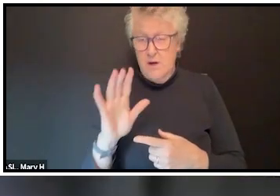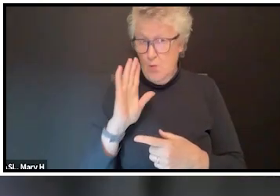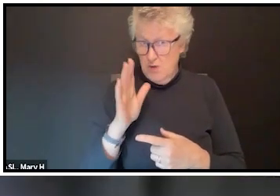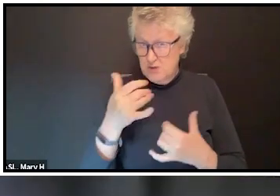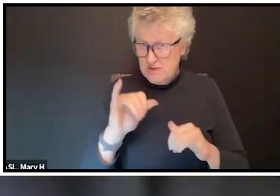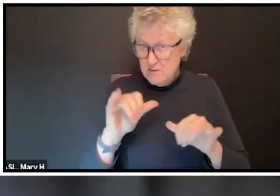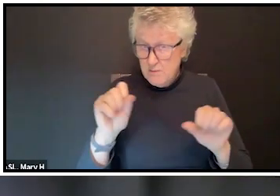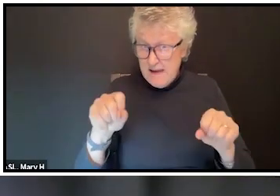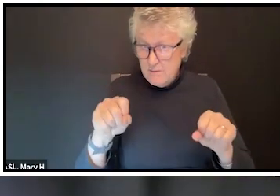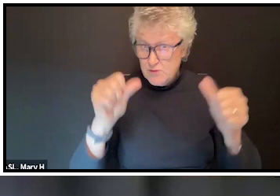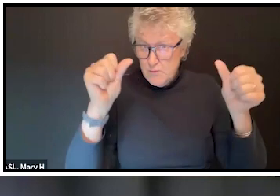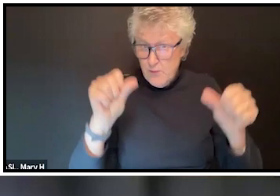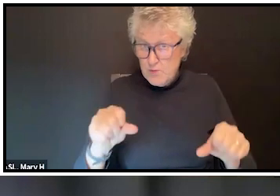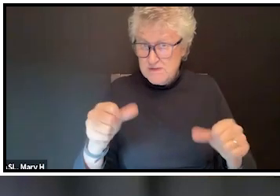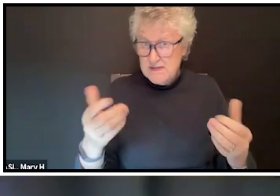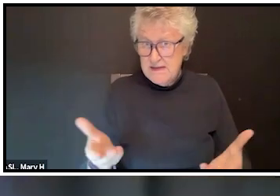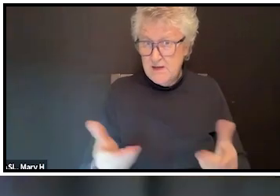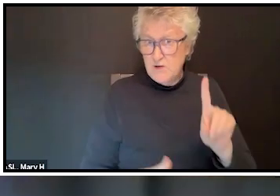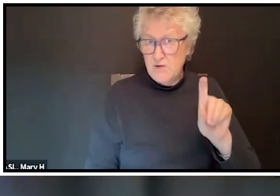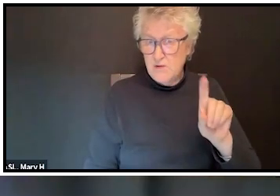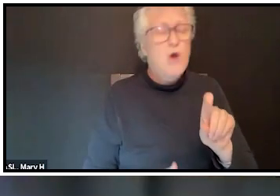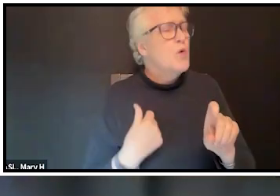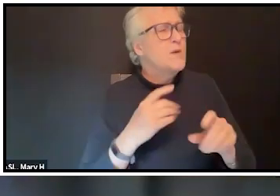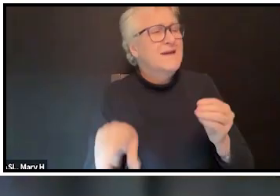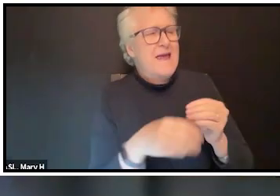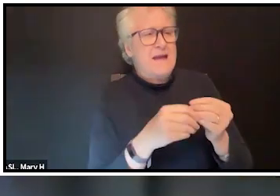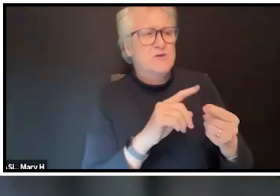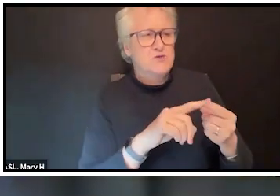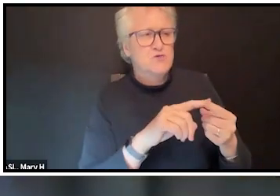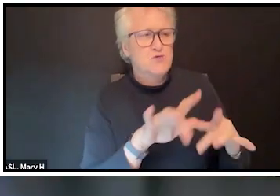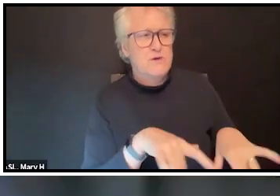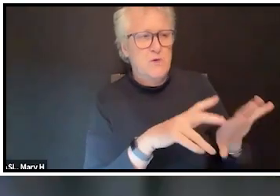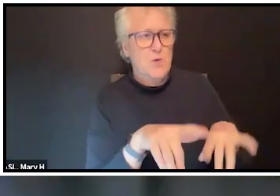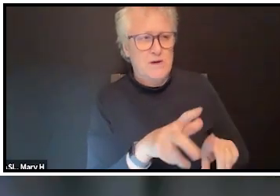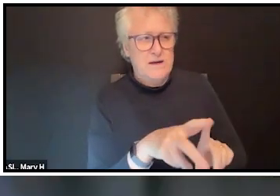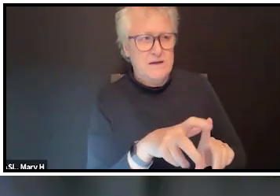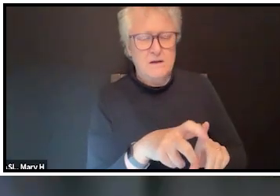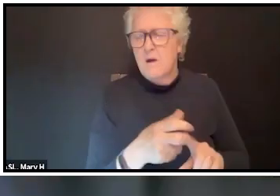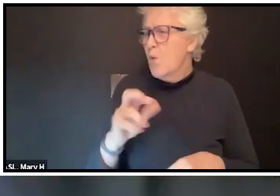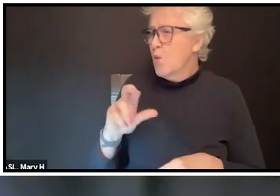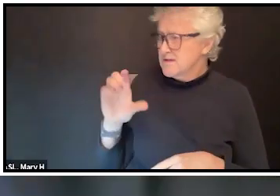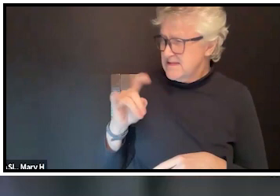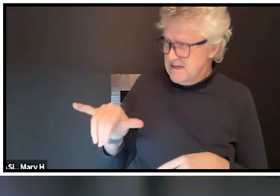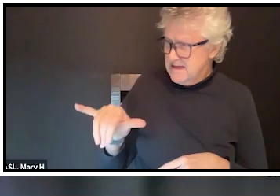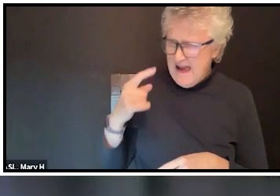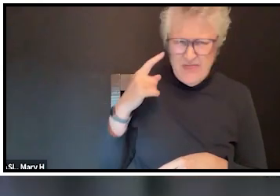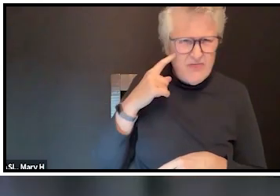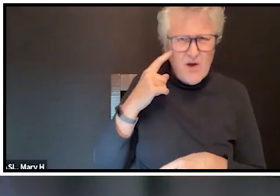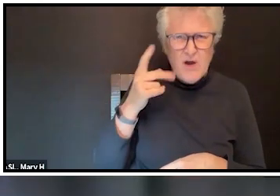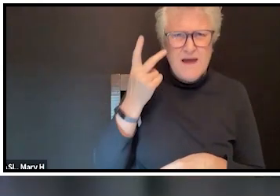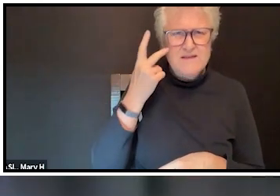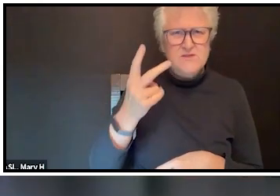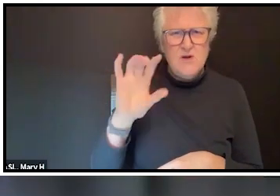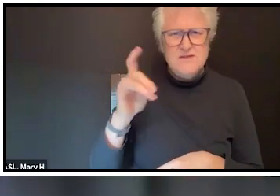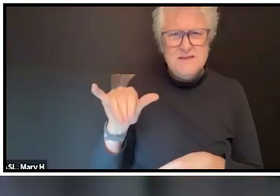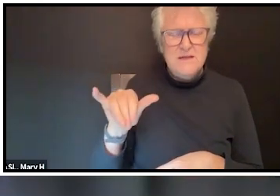here? Unless Cindy, we can put it in the recording. Here, she may be able to put it in the chat. I thought I saw Cindy, and Cindy It's in